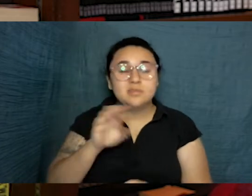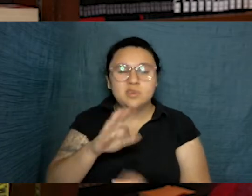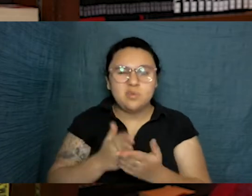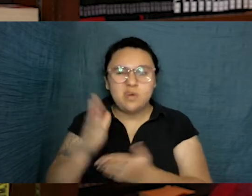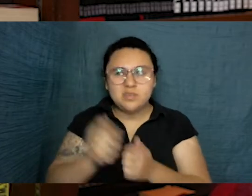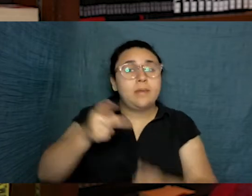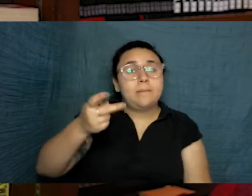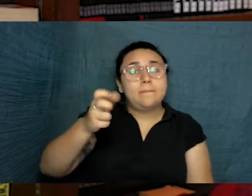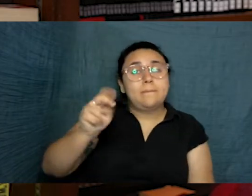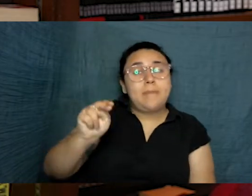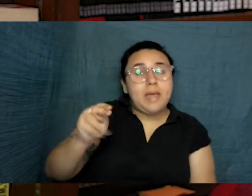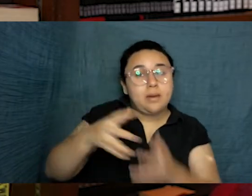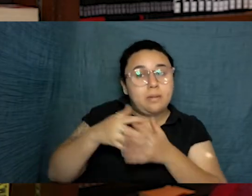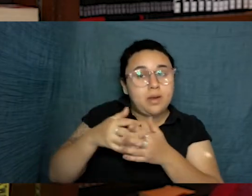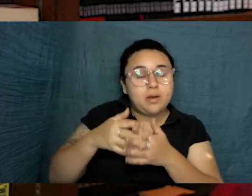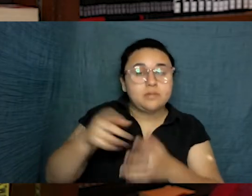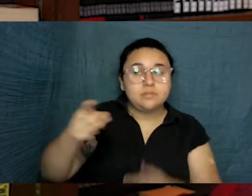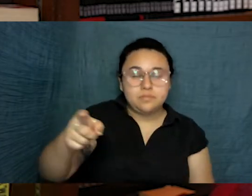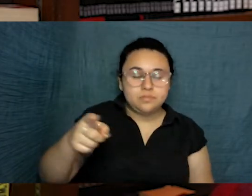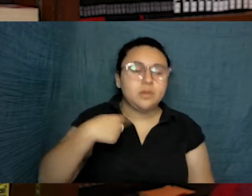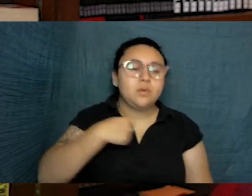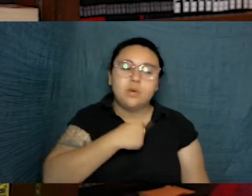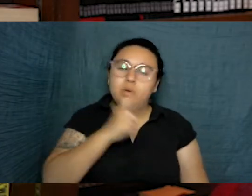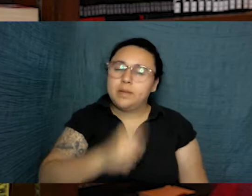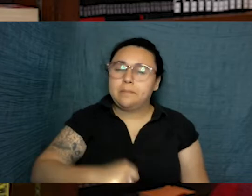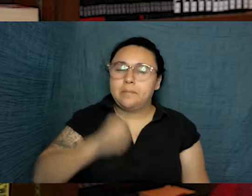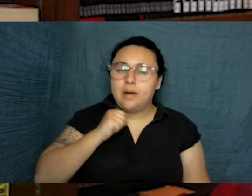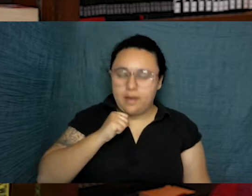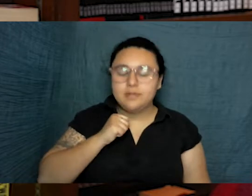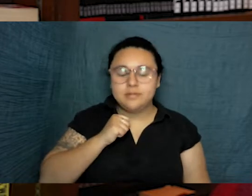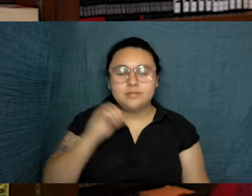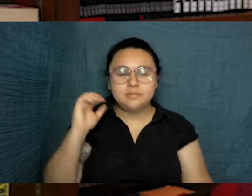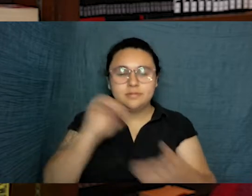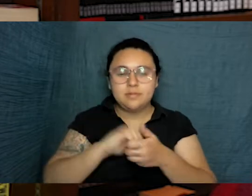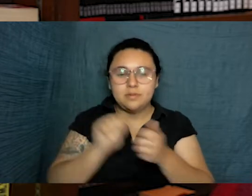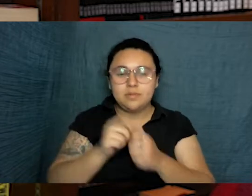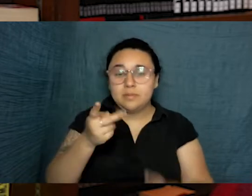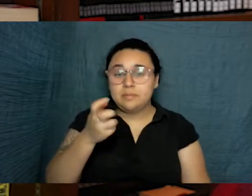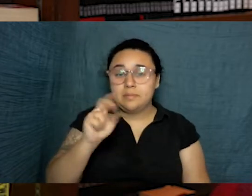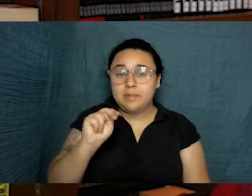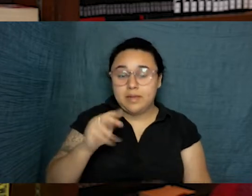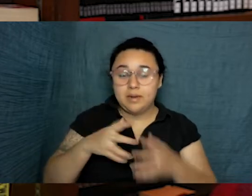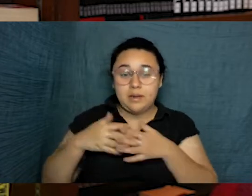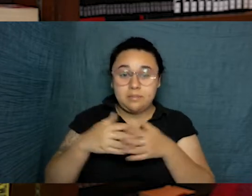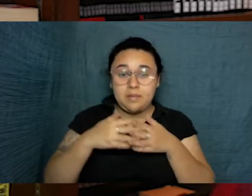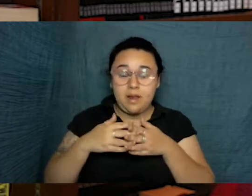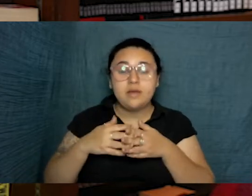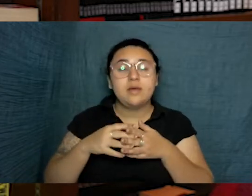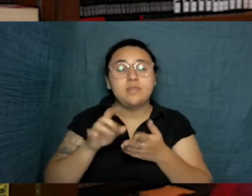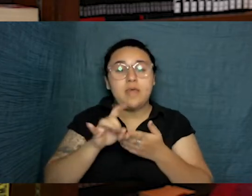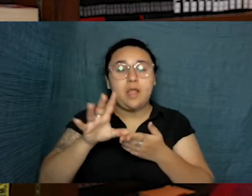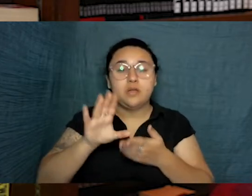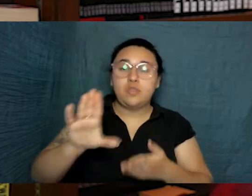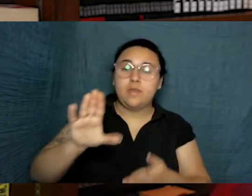police. We're really proud to be partnering with Penn on the launch of the latest anthology.